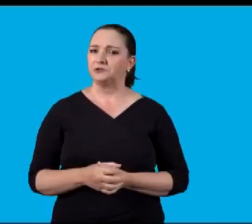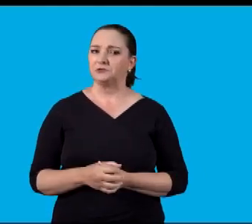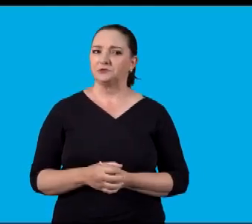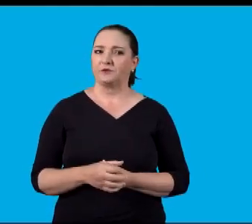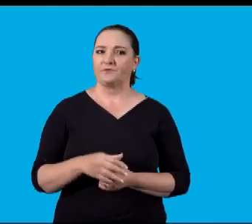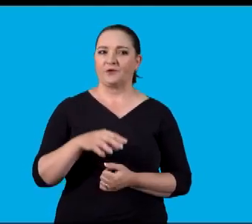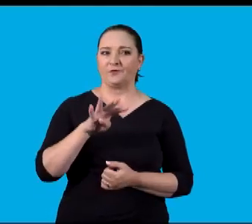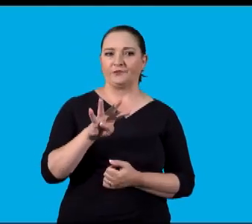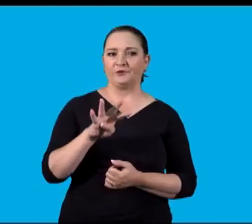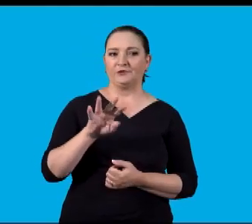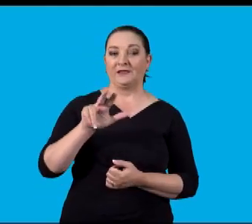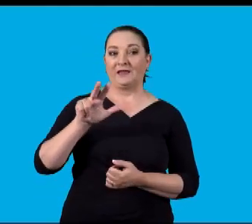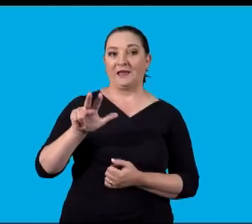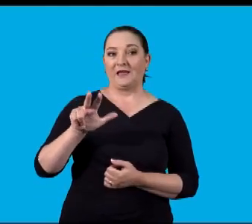that?